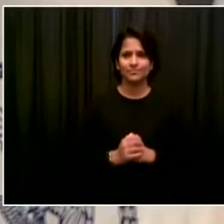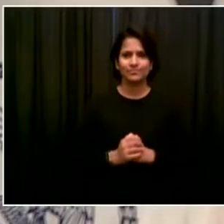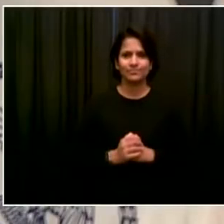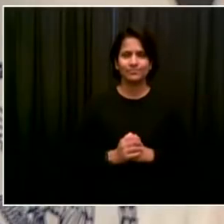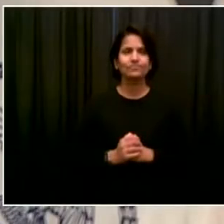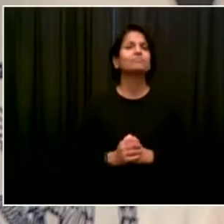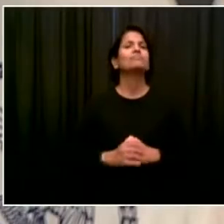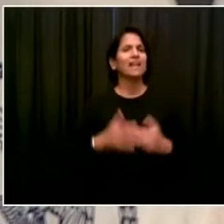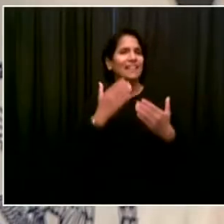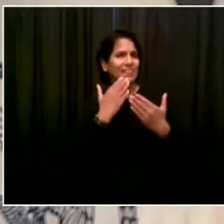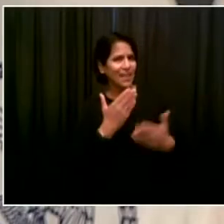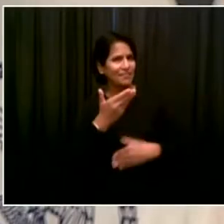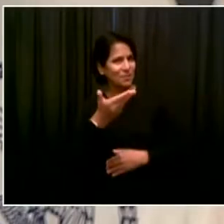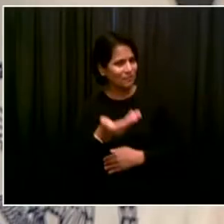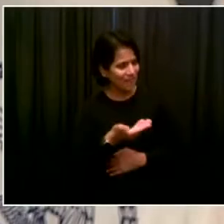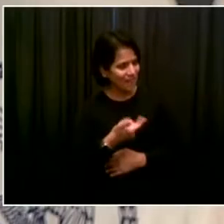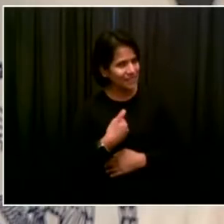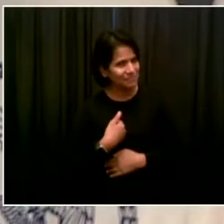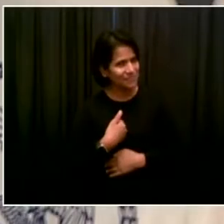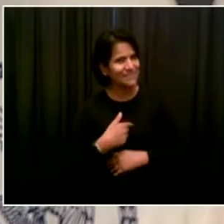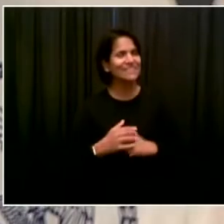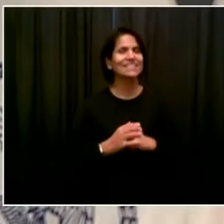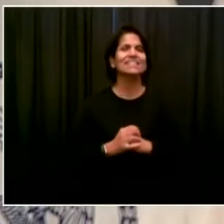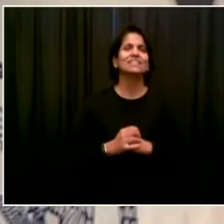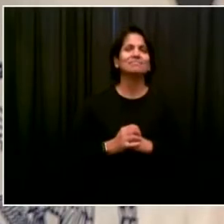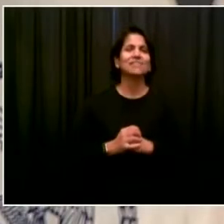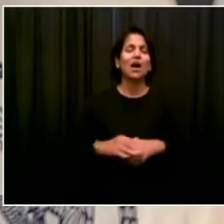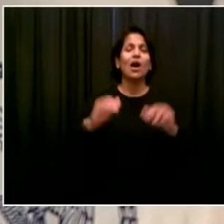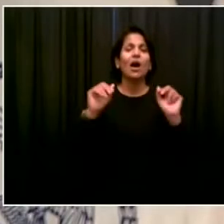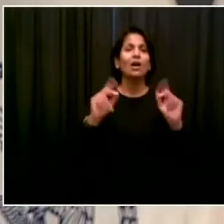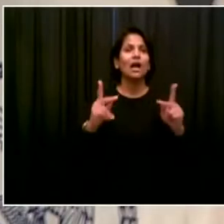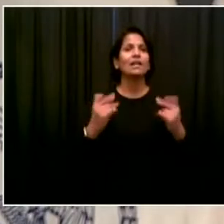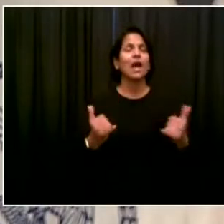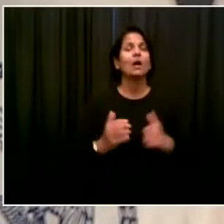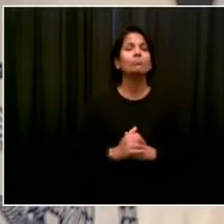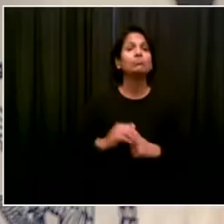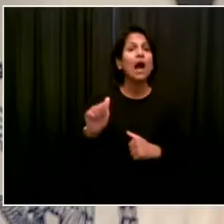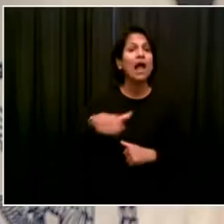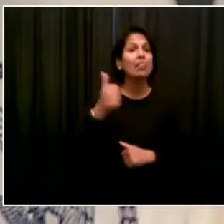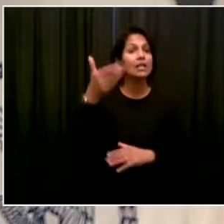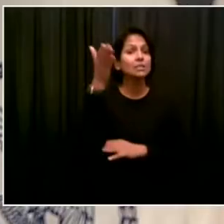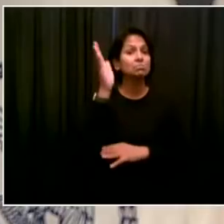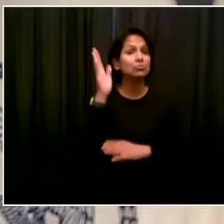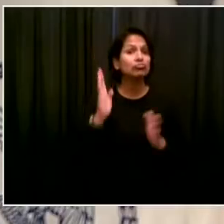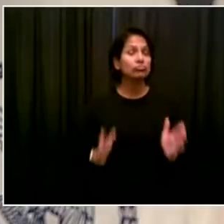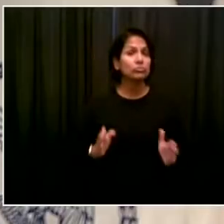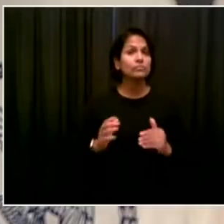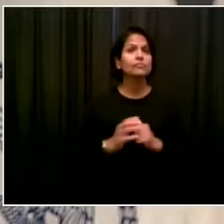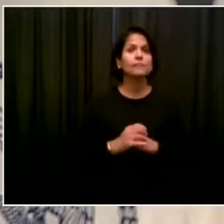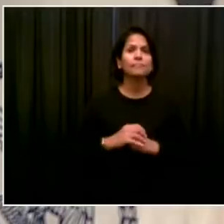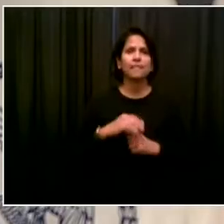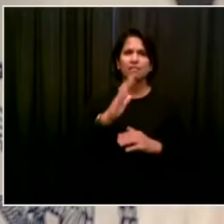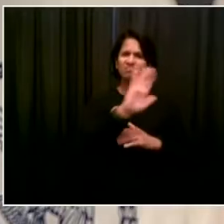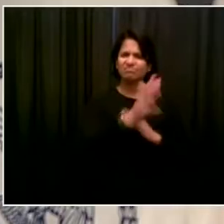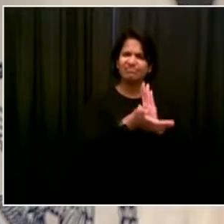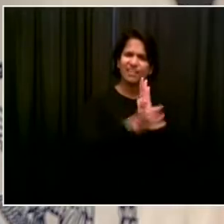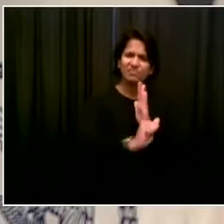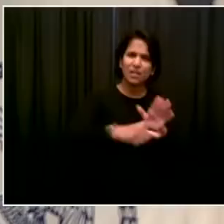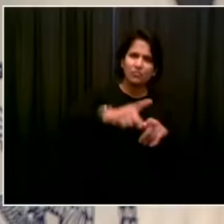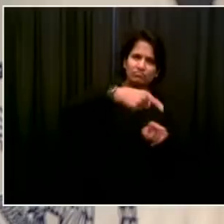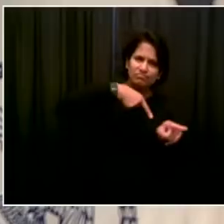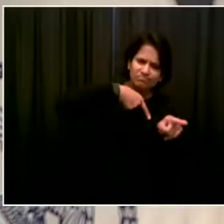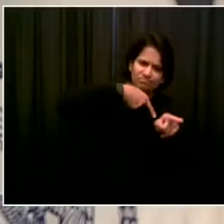me. Everyone, I want you to hear from another expert who's built